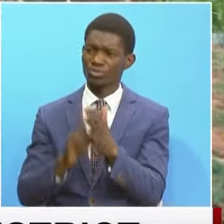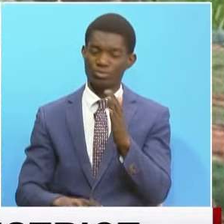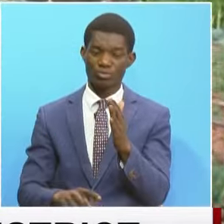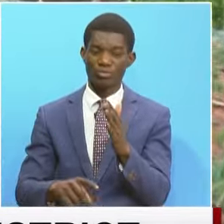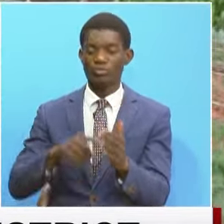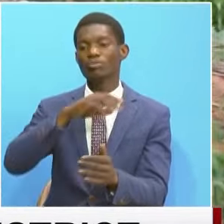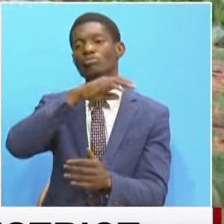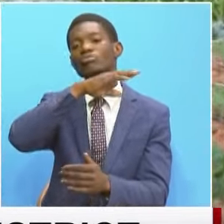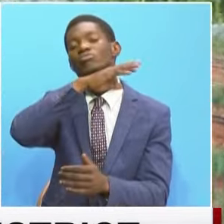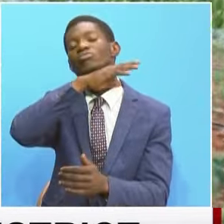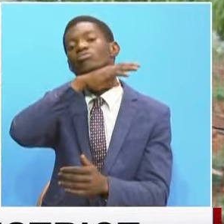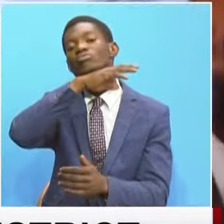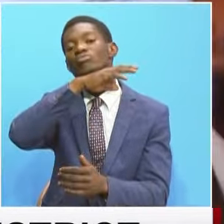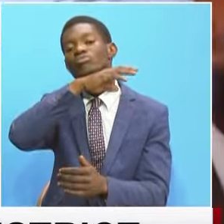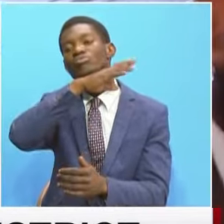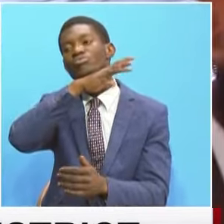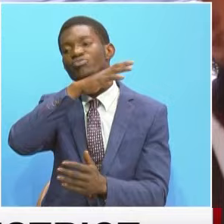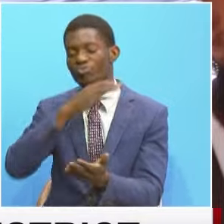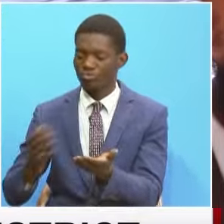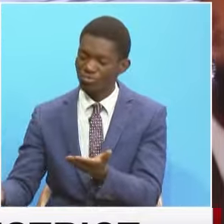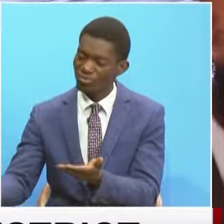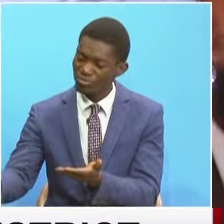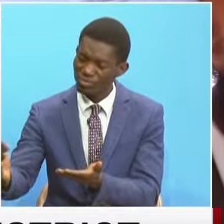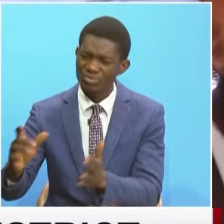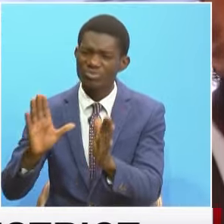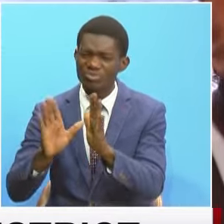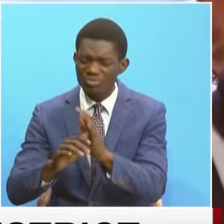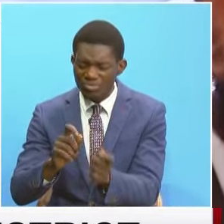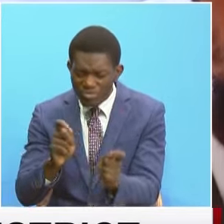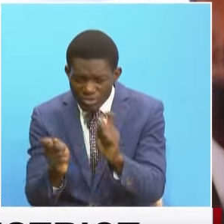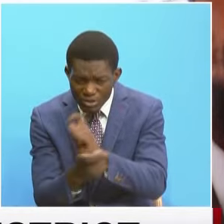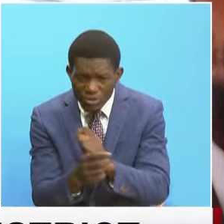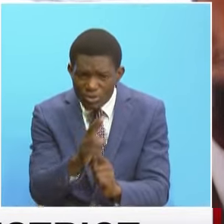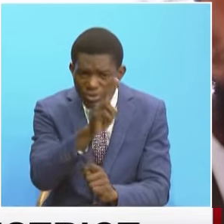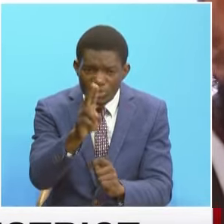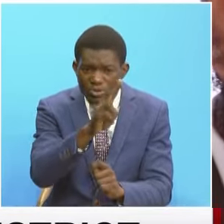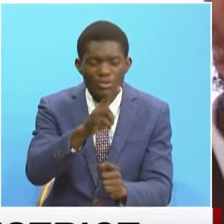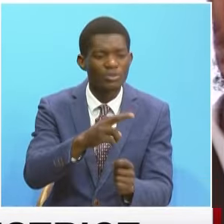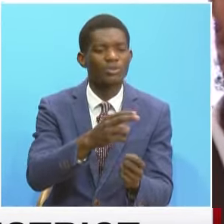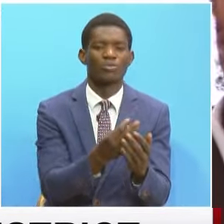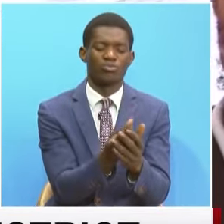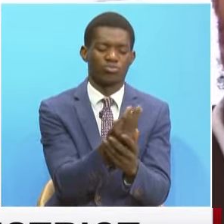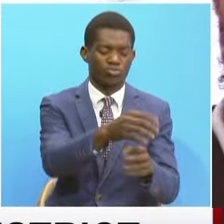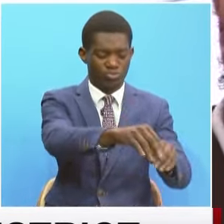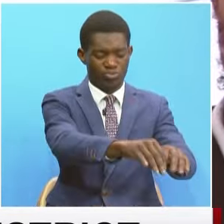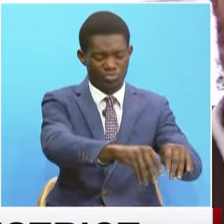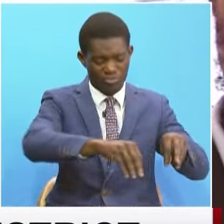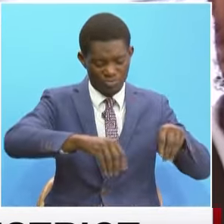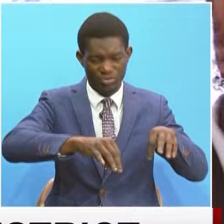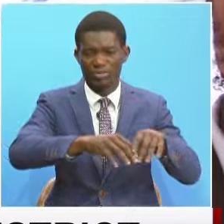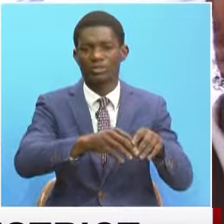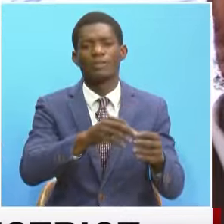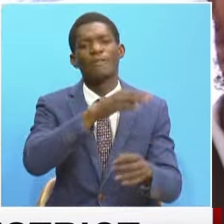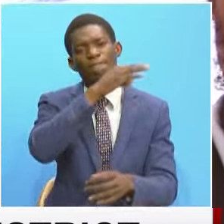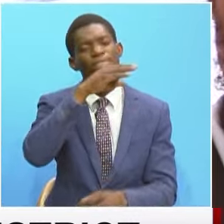are later used in gardening. Out of the waste, we can segregate all wastes, all types of wastes, that which